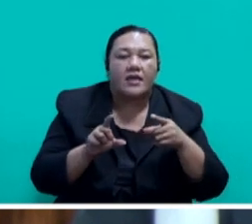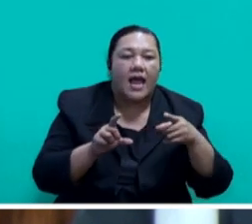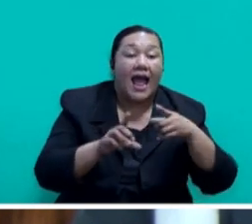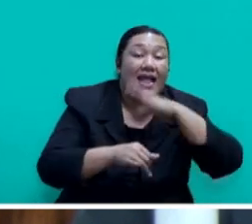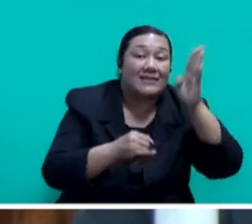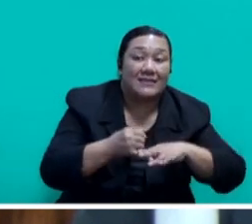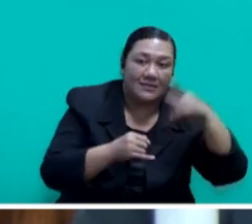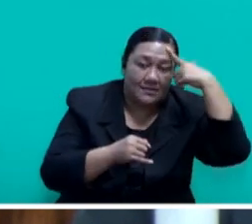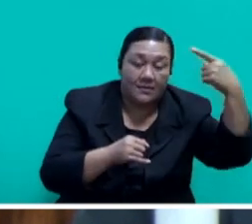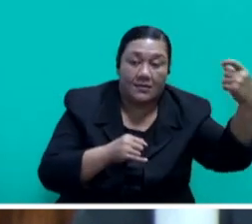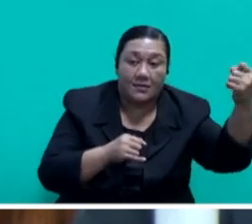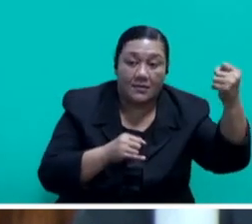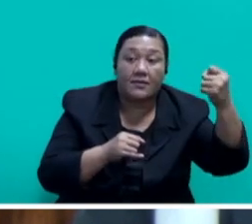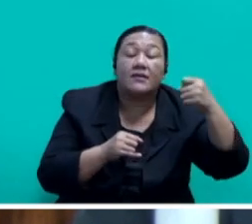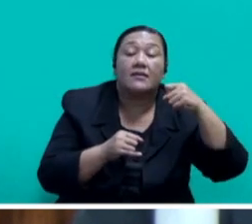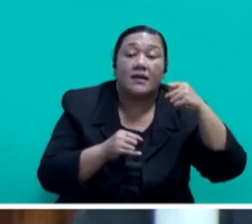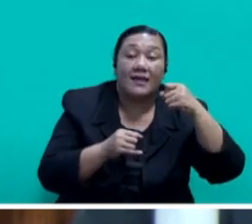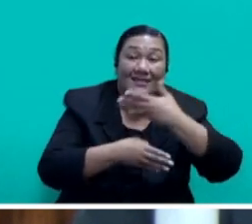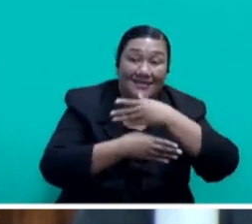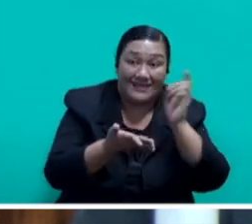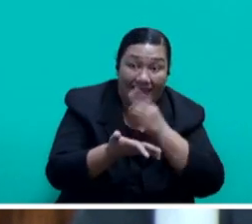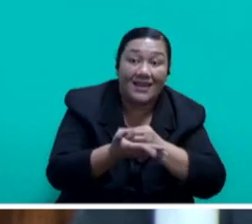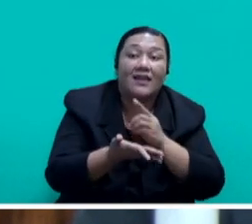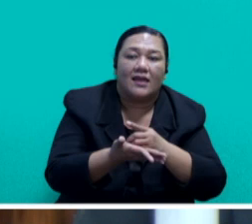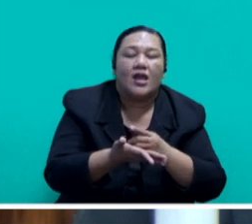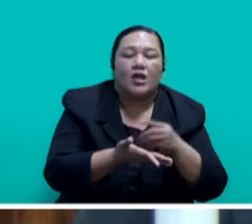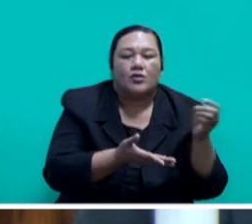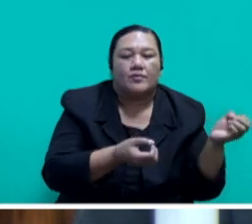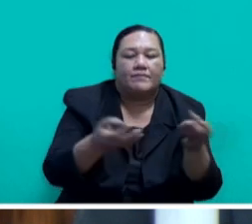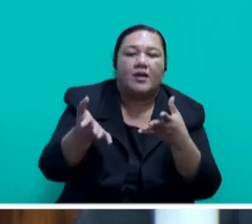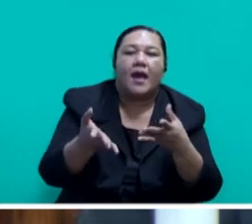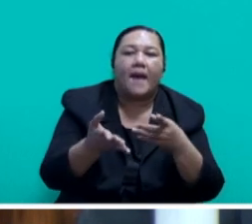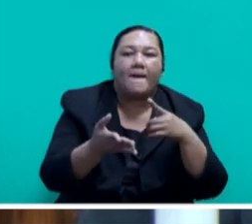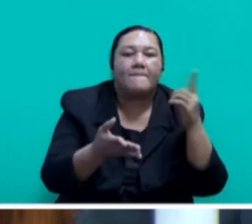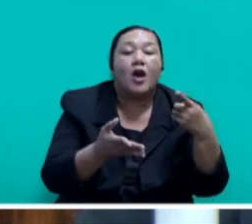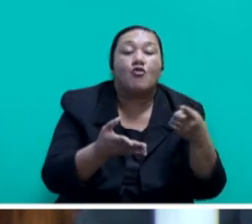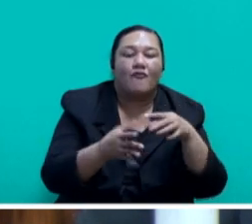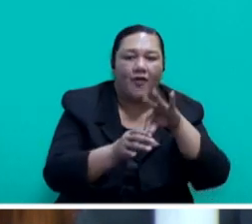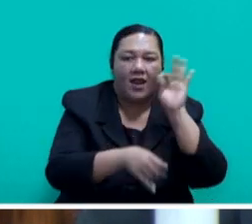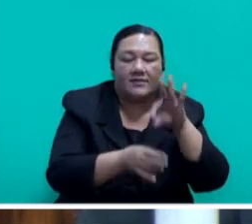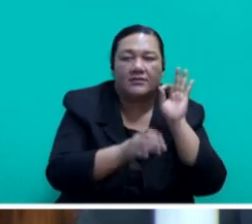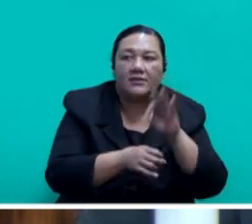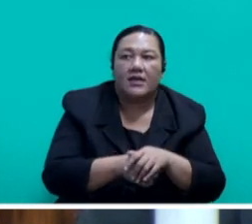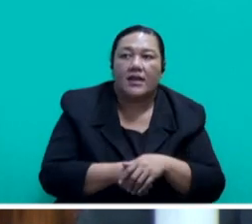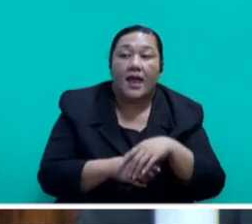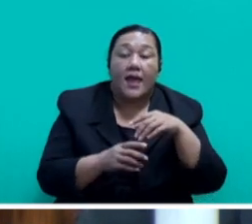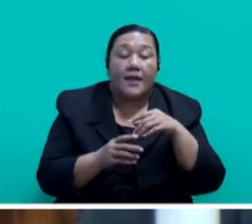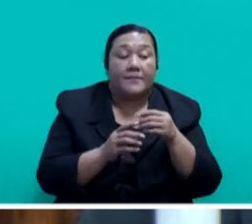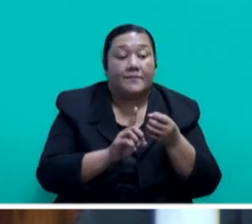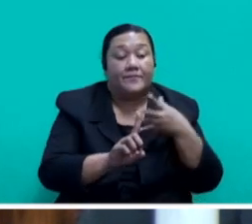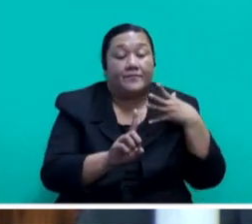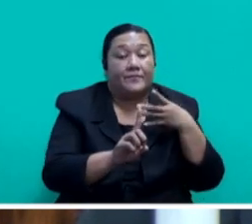the Electoral Commission. As alluded to earlier, the newly appointed special administrators will